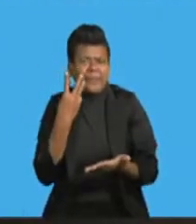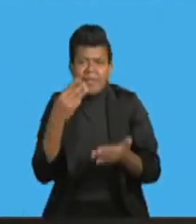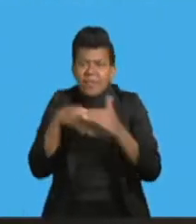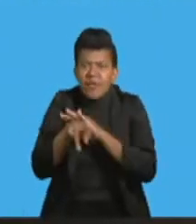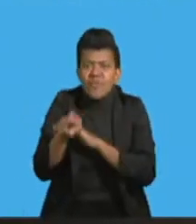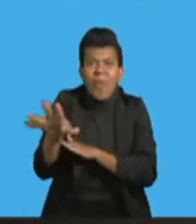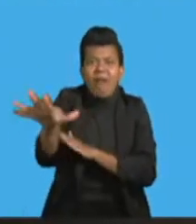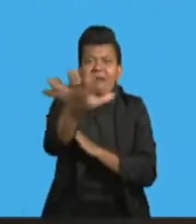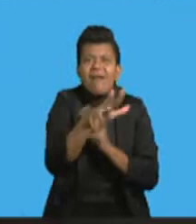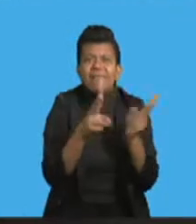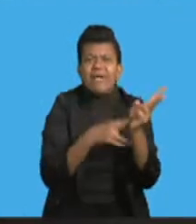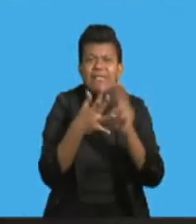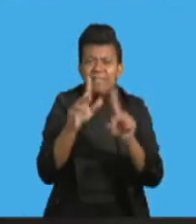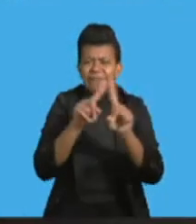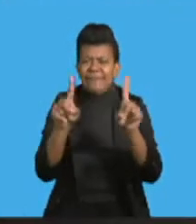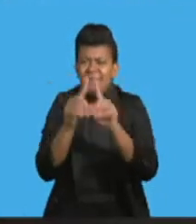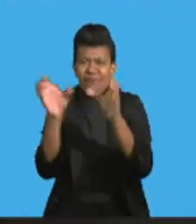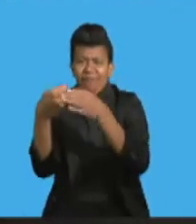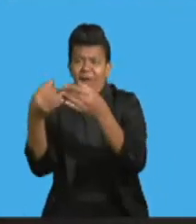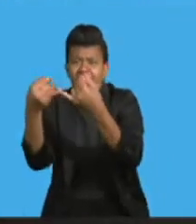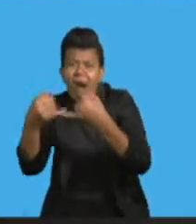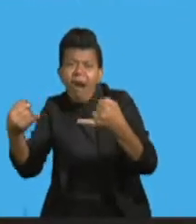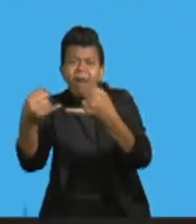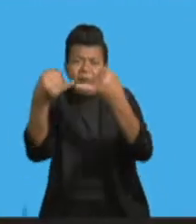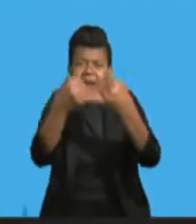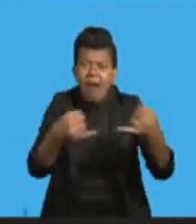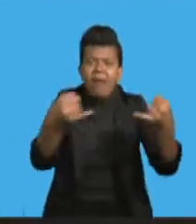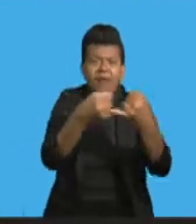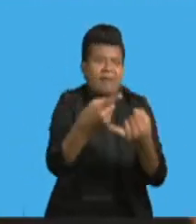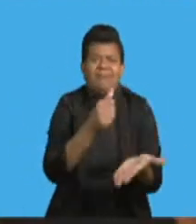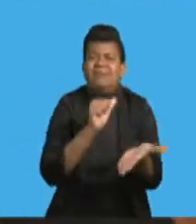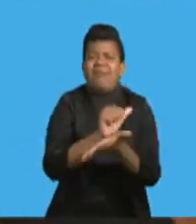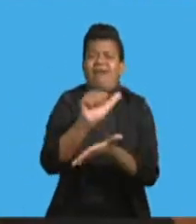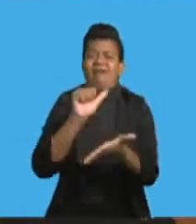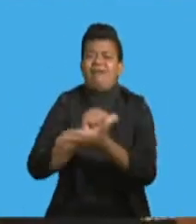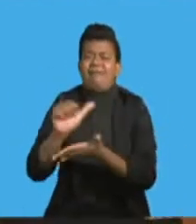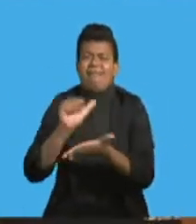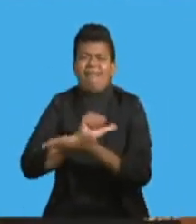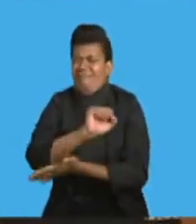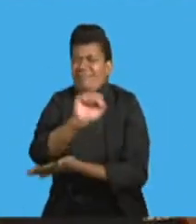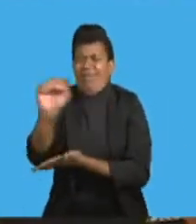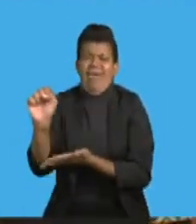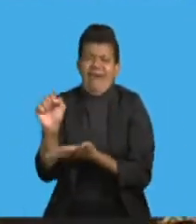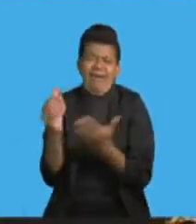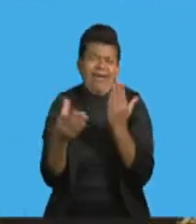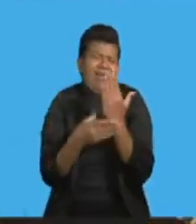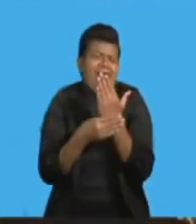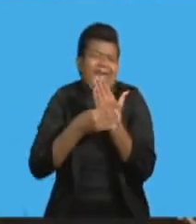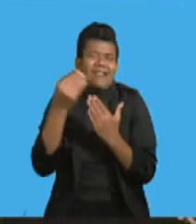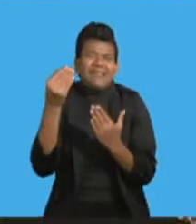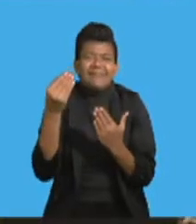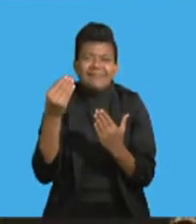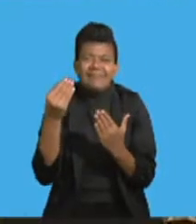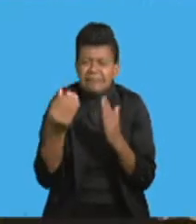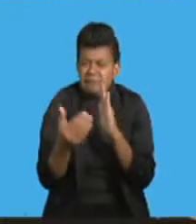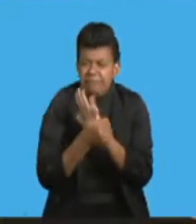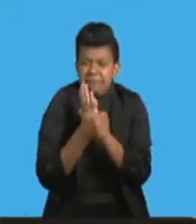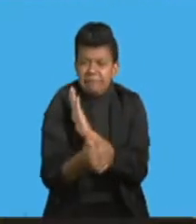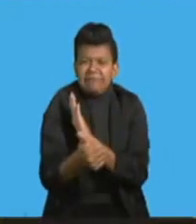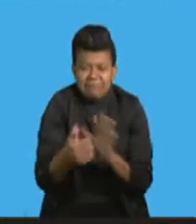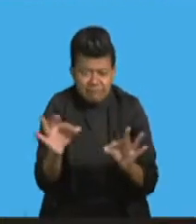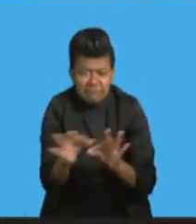maritime areas to market the products that they produce. In a nutshell, Honourable Speaker, those